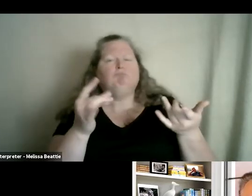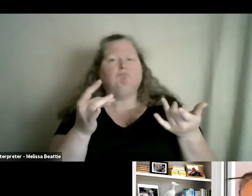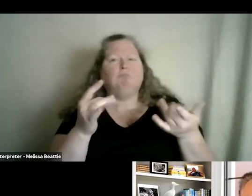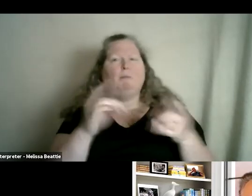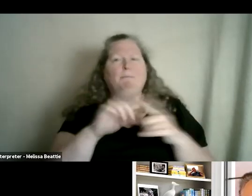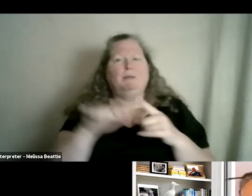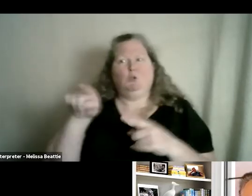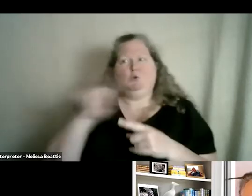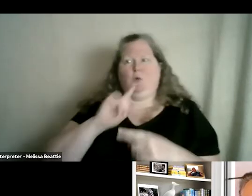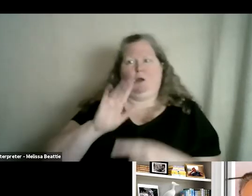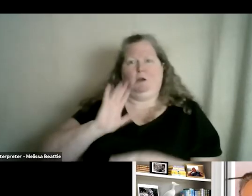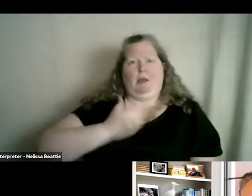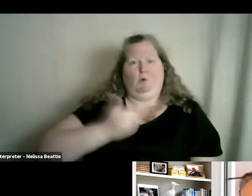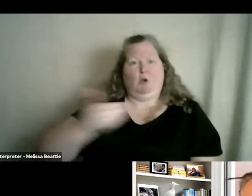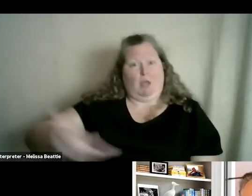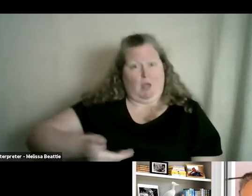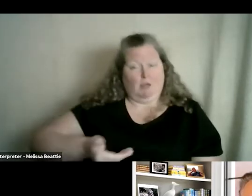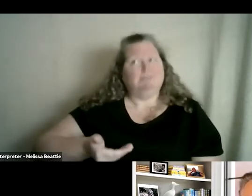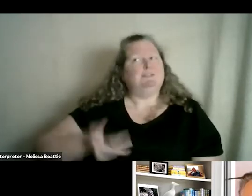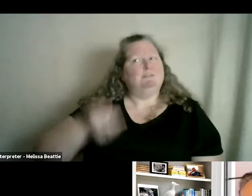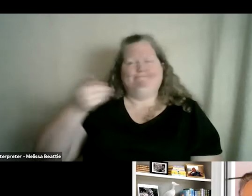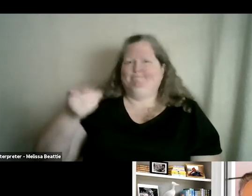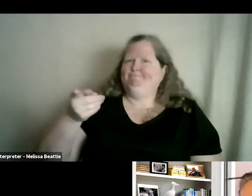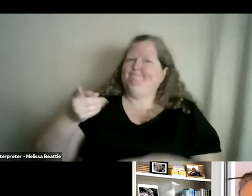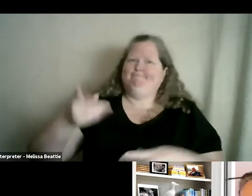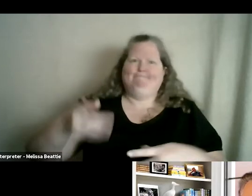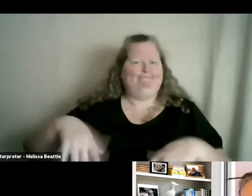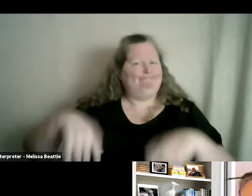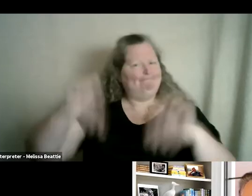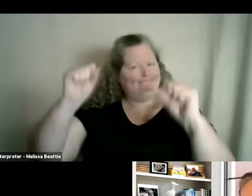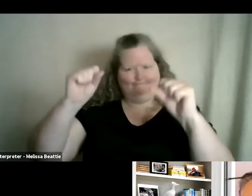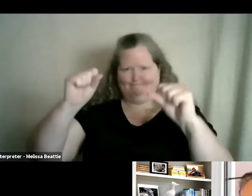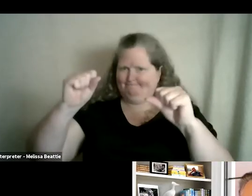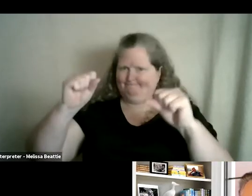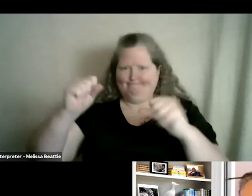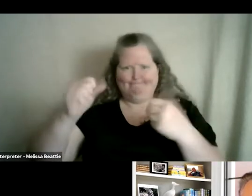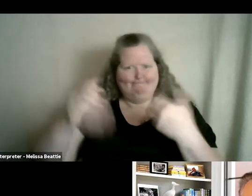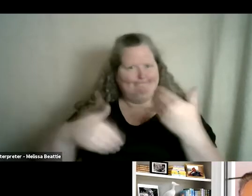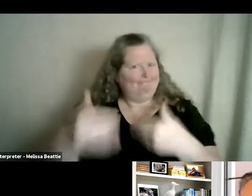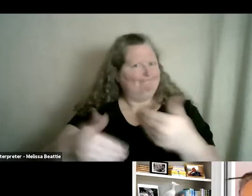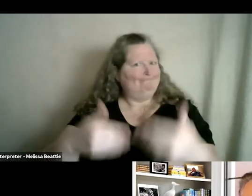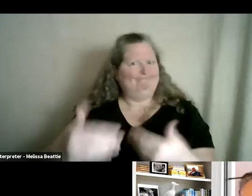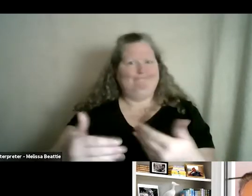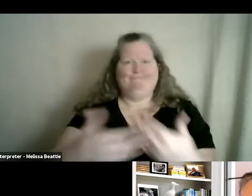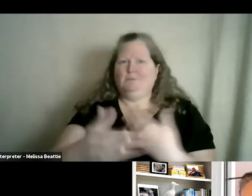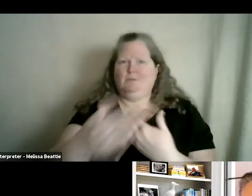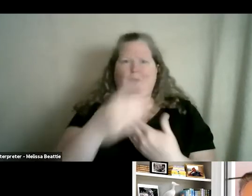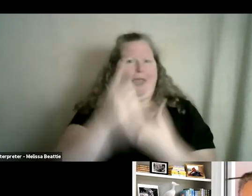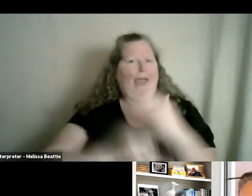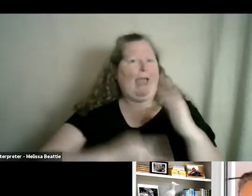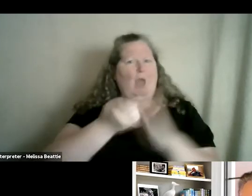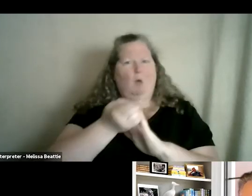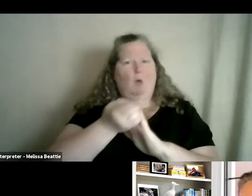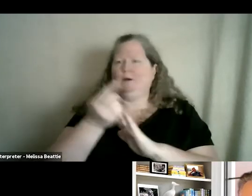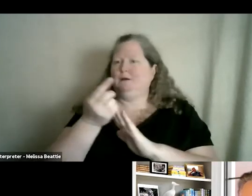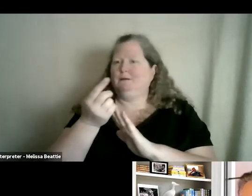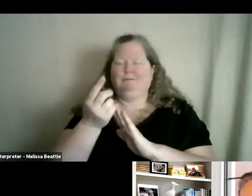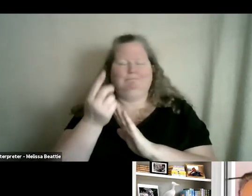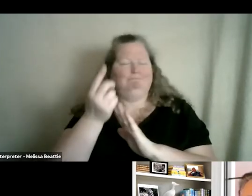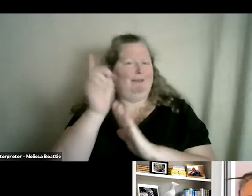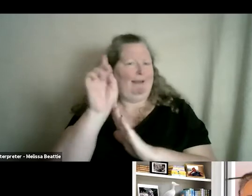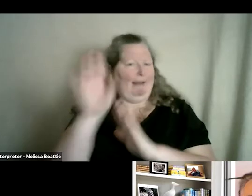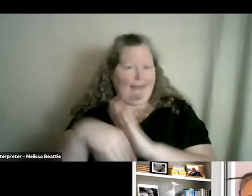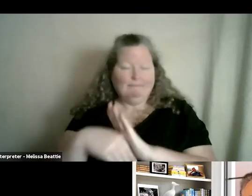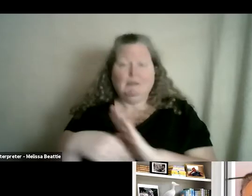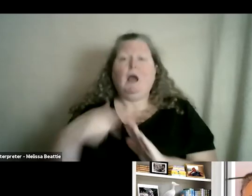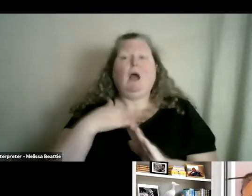our guest, and we're at your disposal for the next hour and a half. So. We look forward to hearing from you. Sure. I do want to start